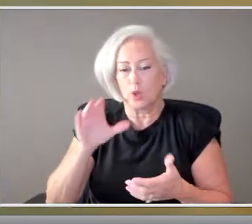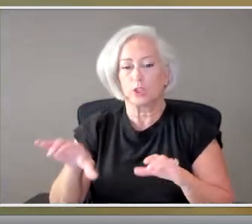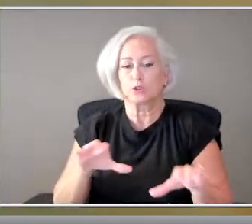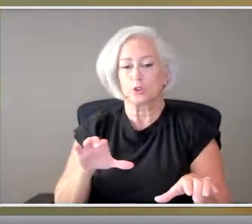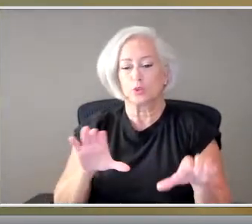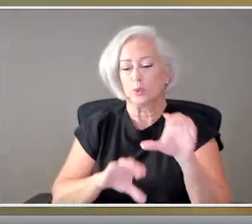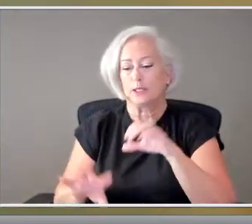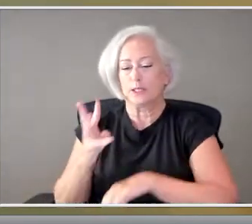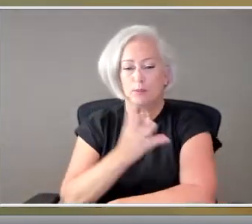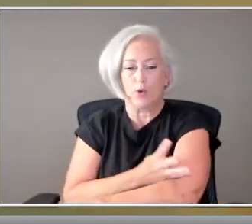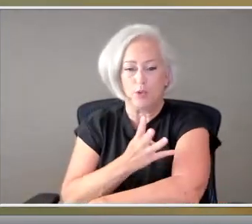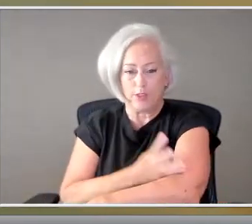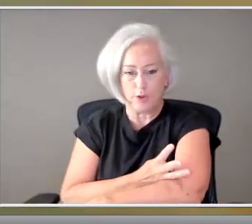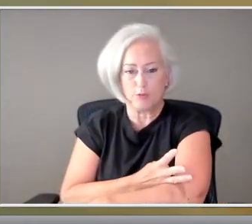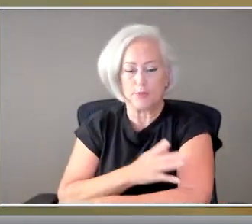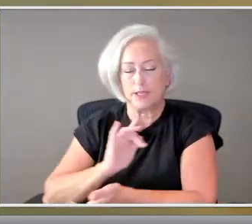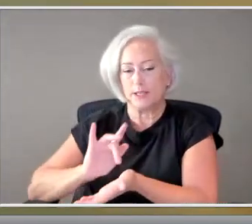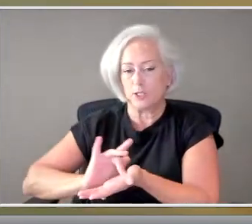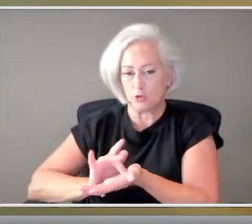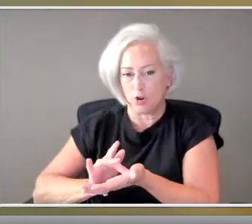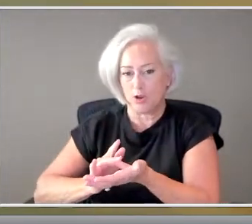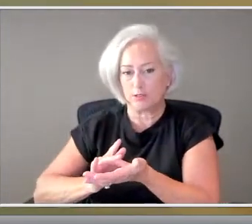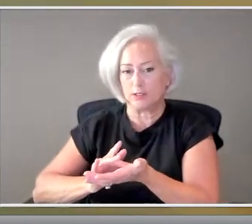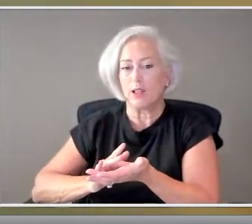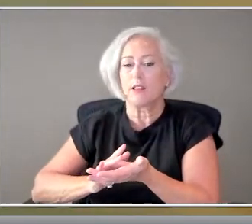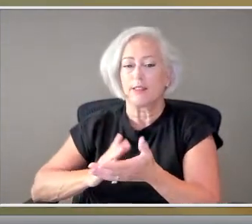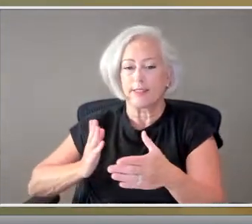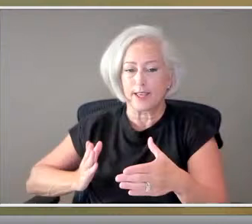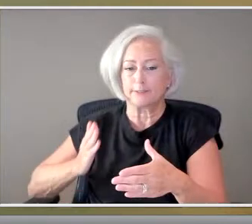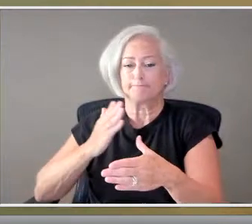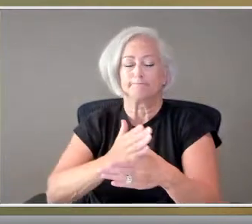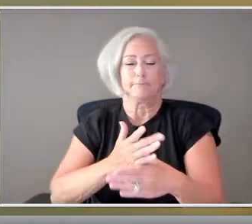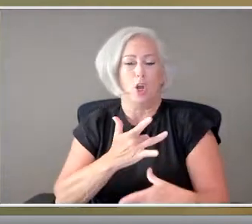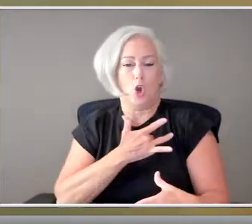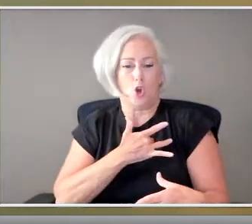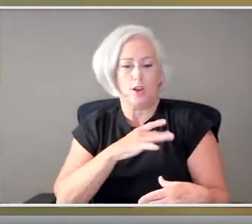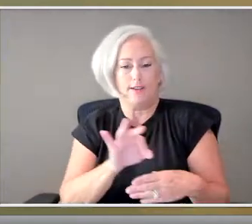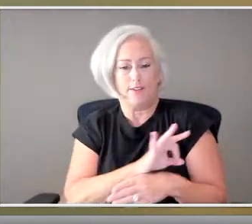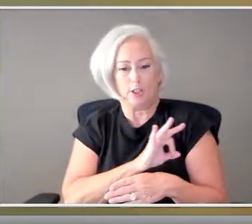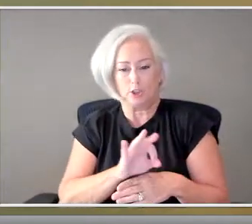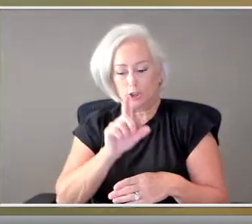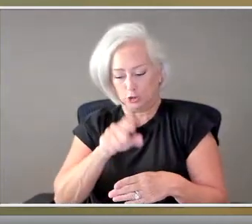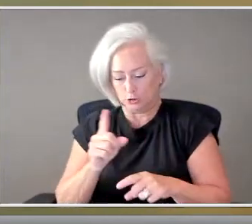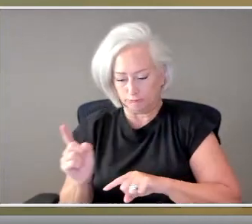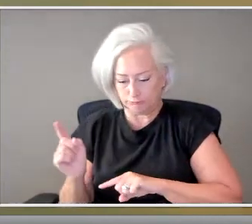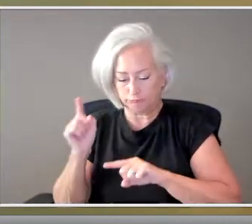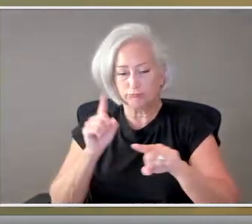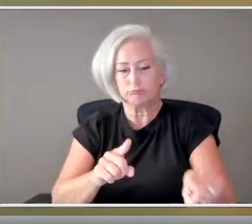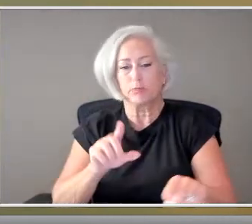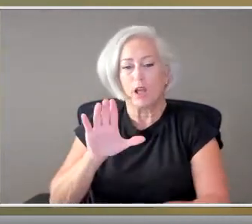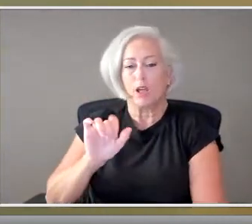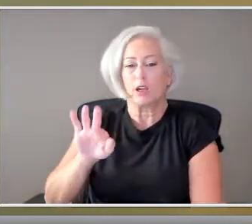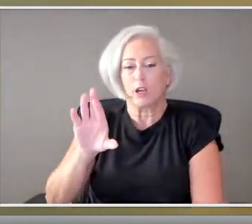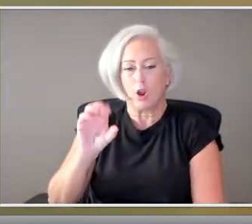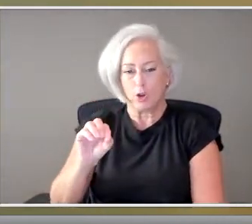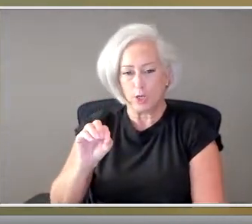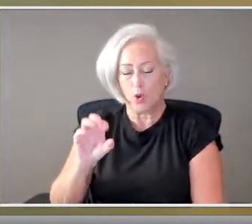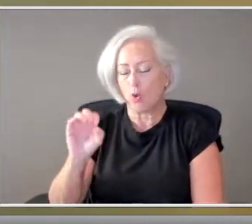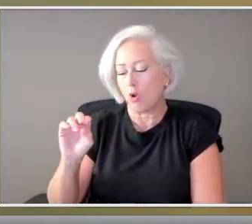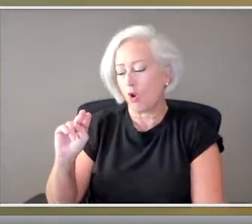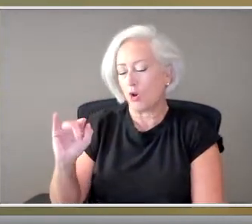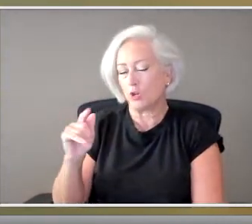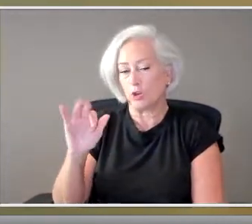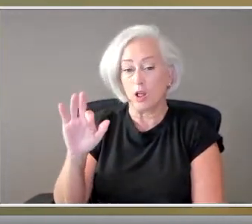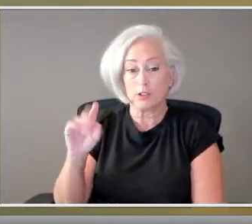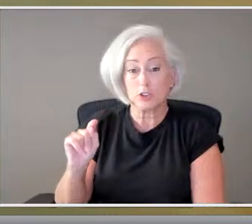chemotherapy drugs that interfere with heart function, definitely should go to a cardio-oncologist. But specifically, even